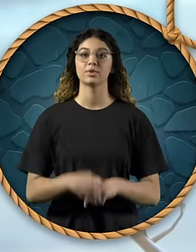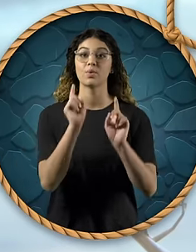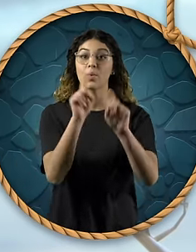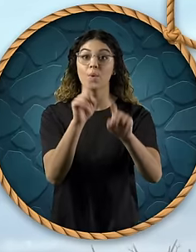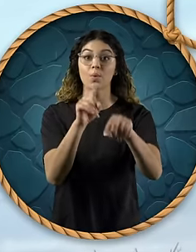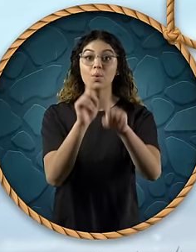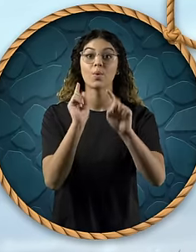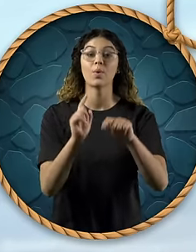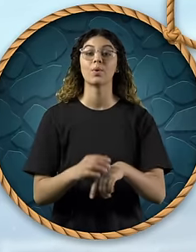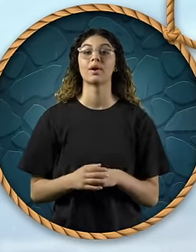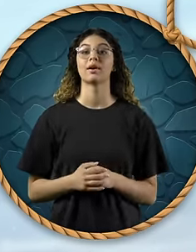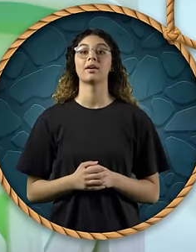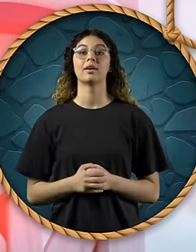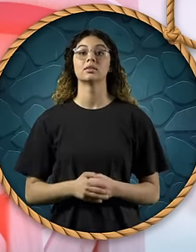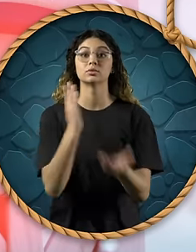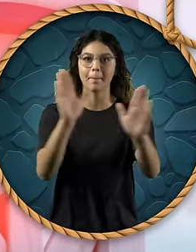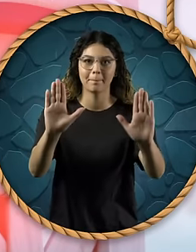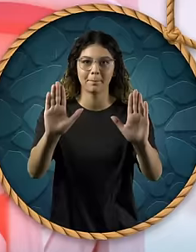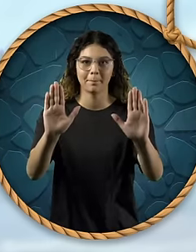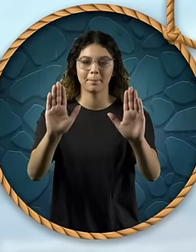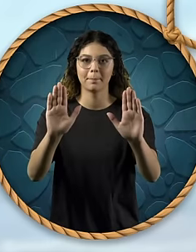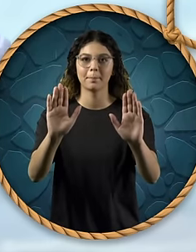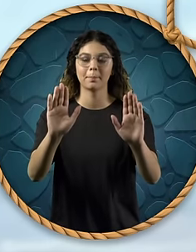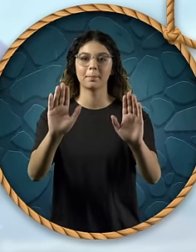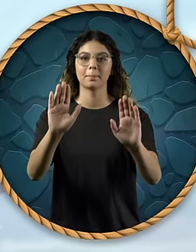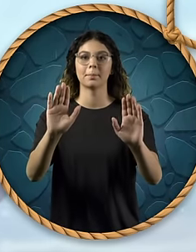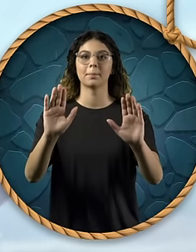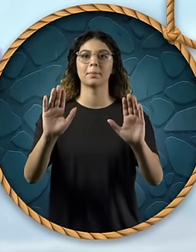Go, go, go! Now stop!